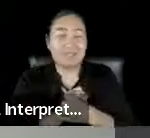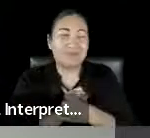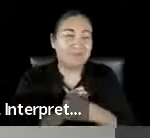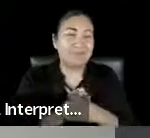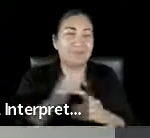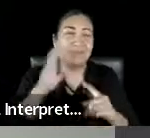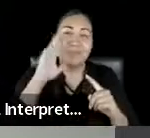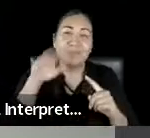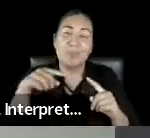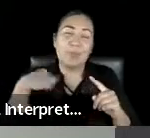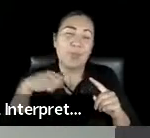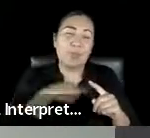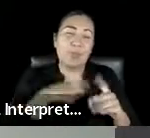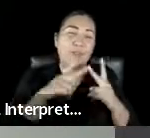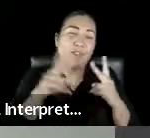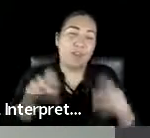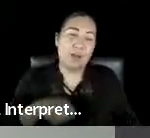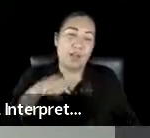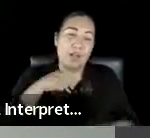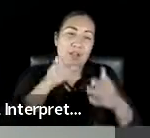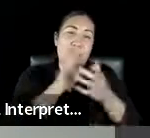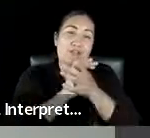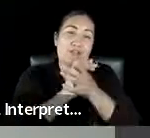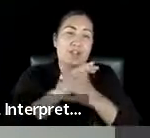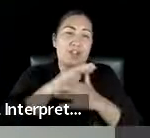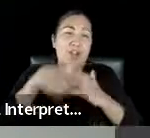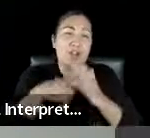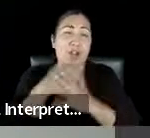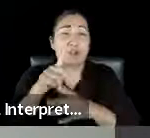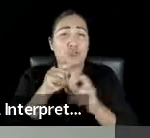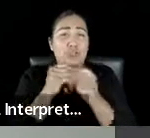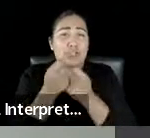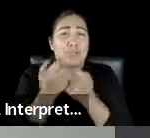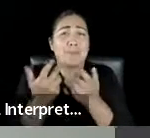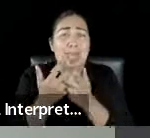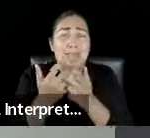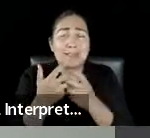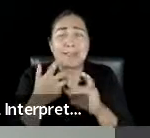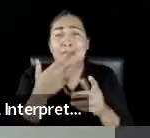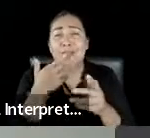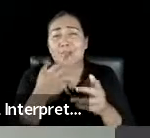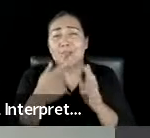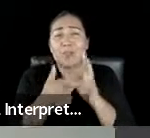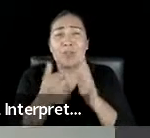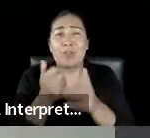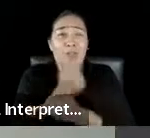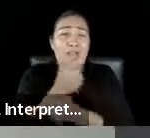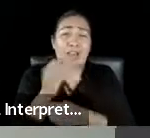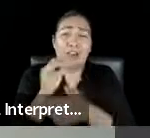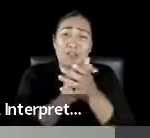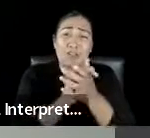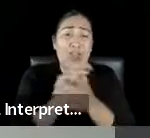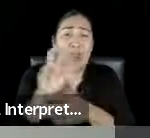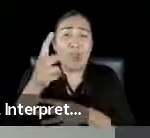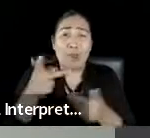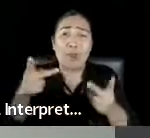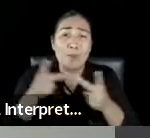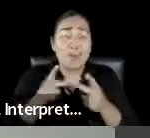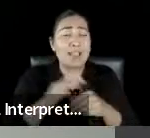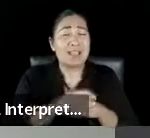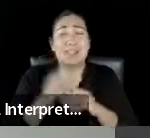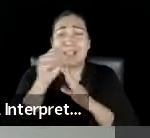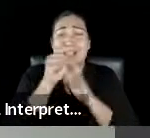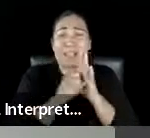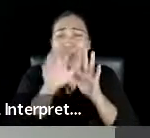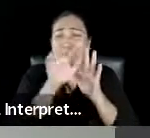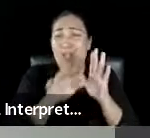know that we are so proud of you. Congratulations to all your teammates. Thanks for showing them the love, and congratulations, third place statewide to Pulling Strings from Encore